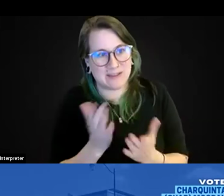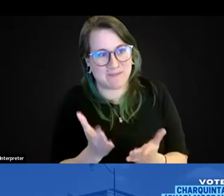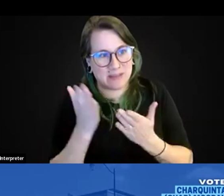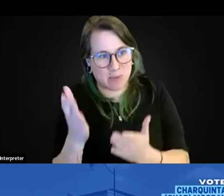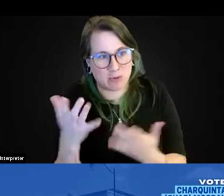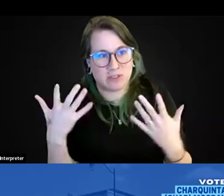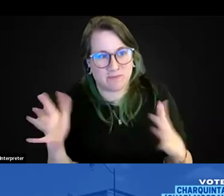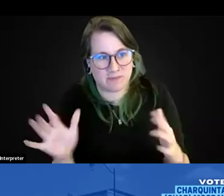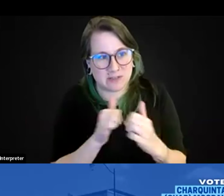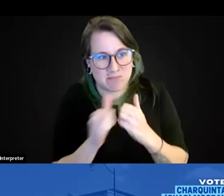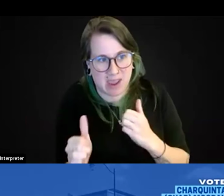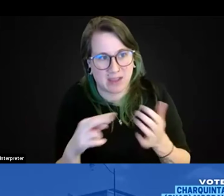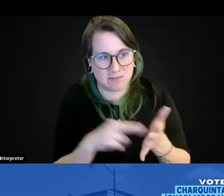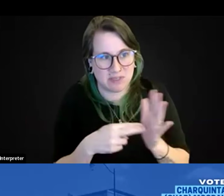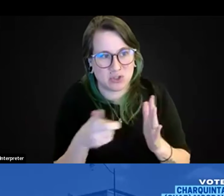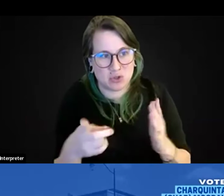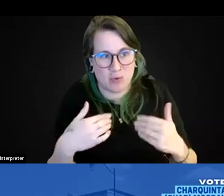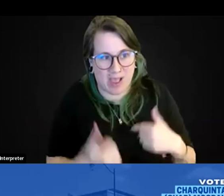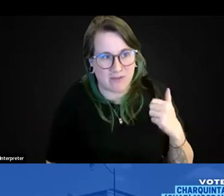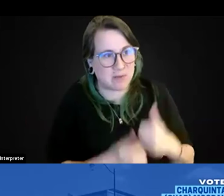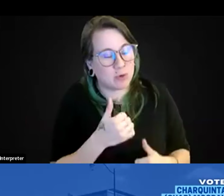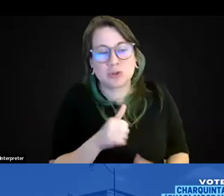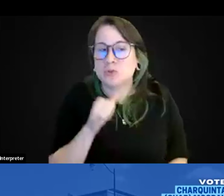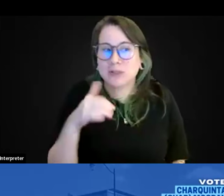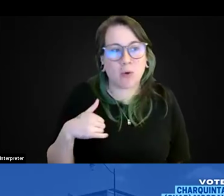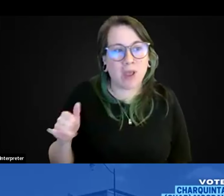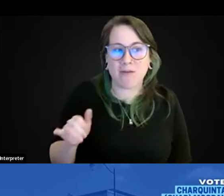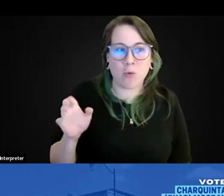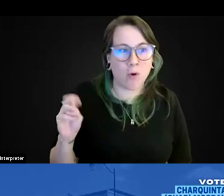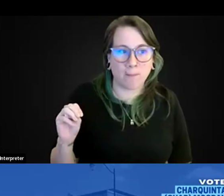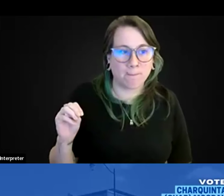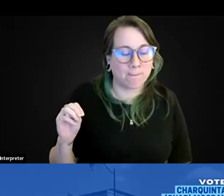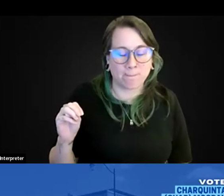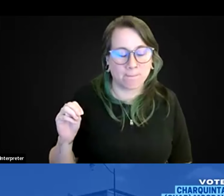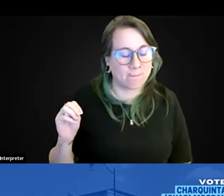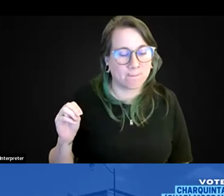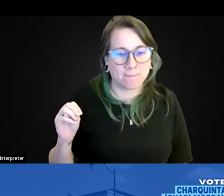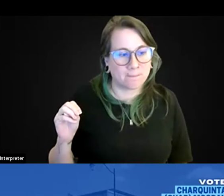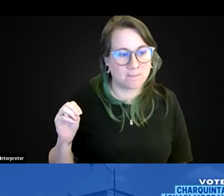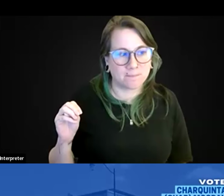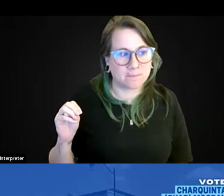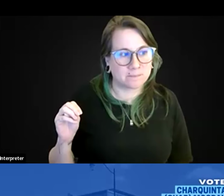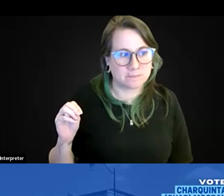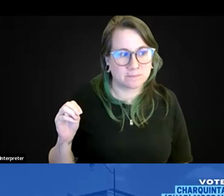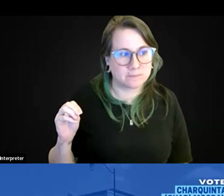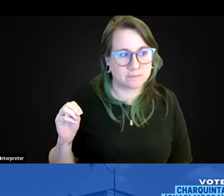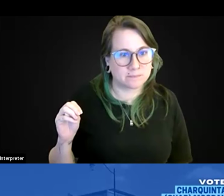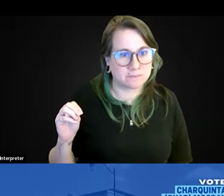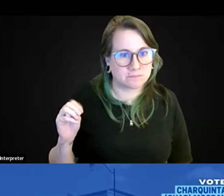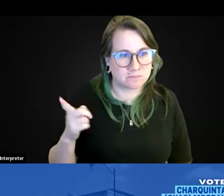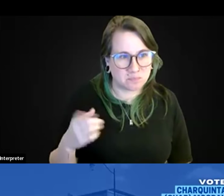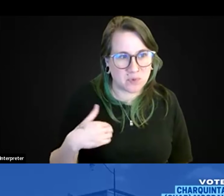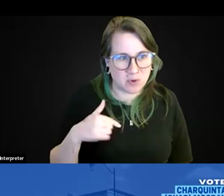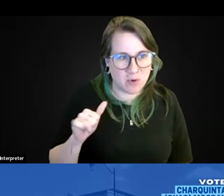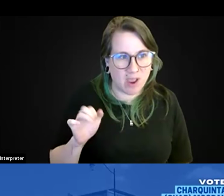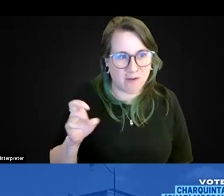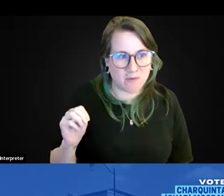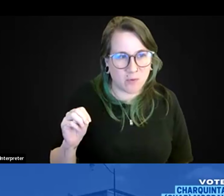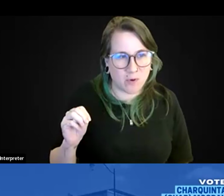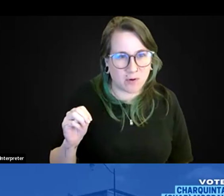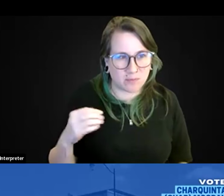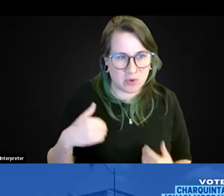pass. You have a majority. We you still don't have 3 quorum. to 2. We don't have quorum. You have quorum because even